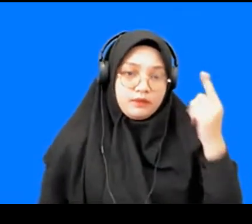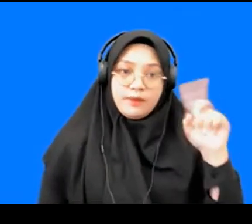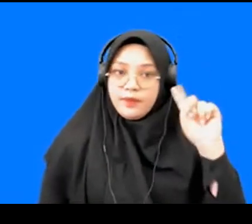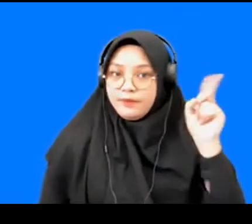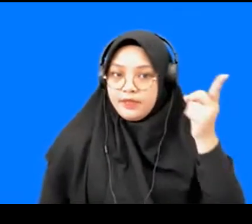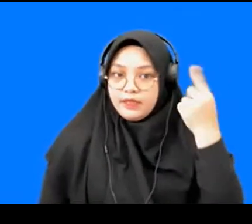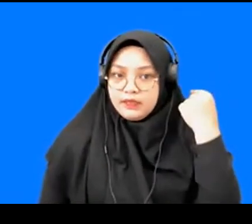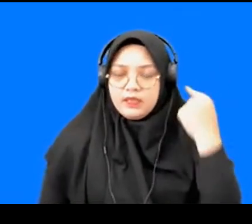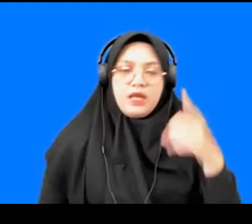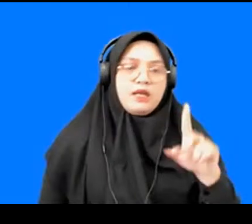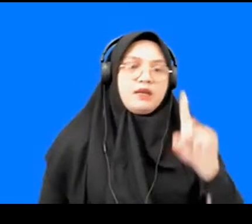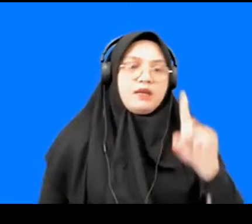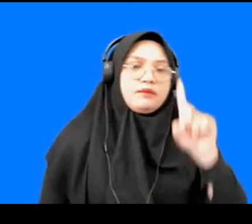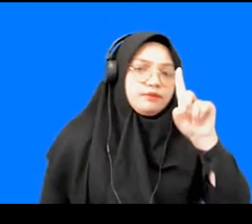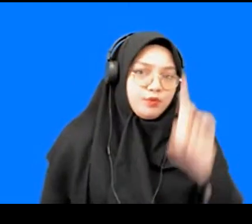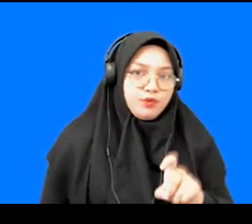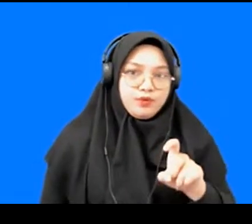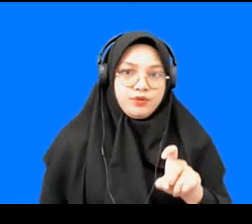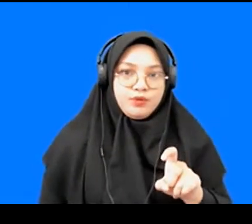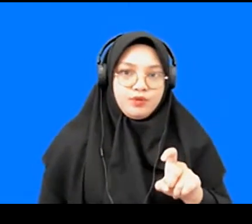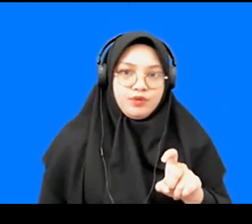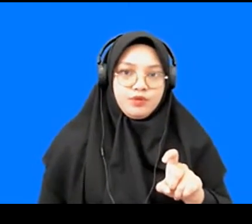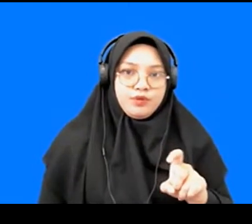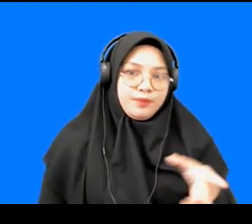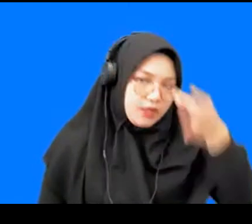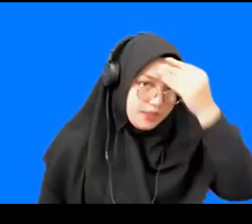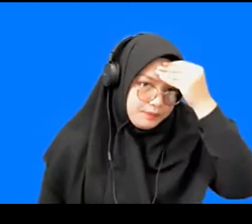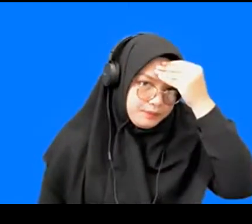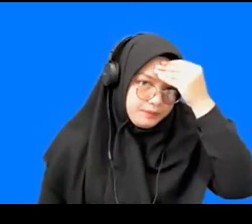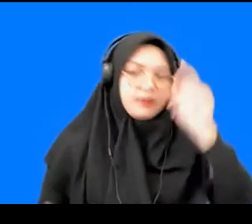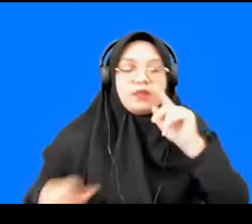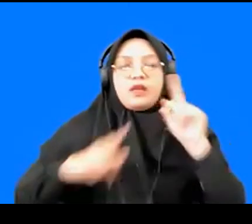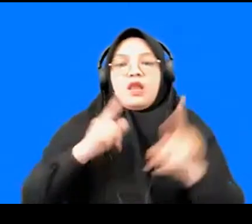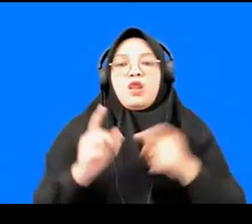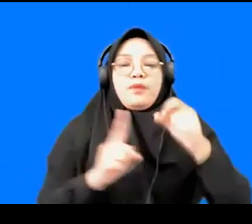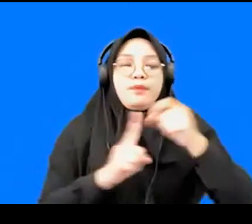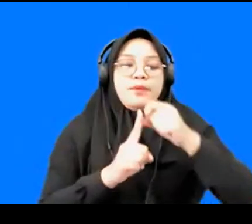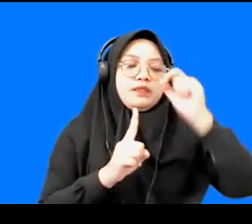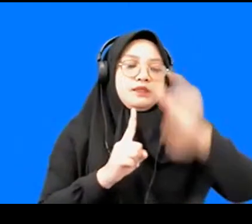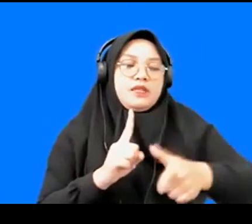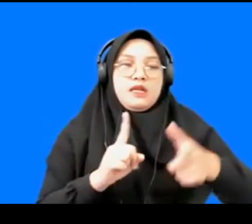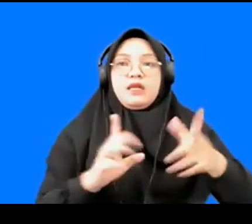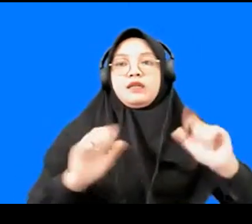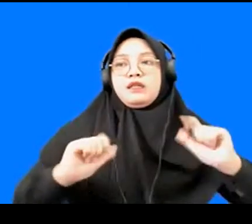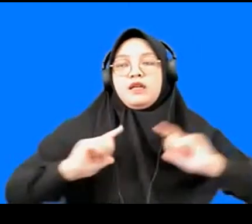recognize this wealth tax is coming from the wealth taxpayer. For instance,